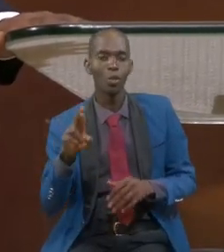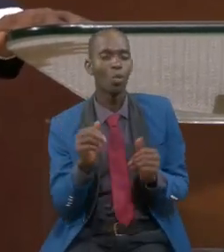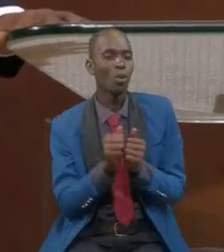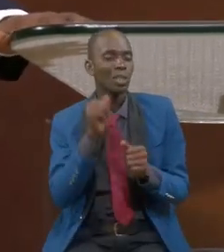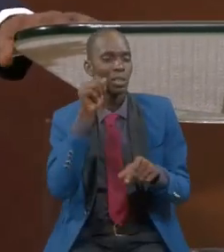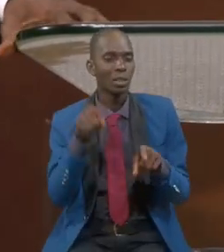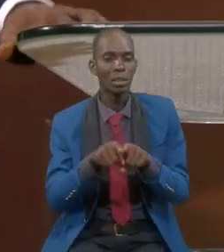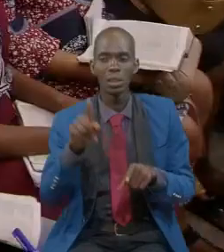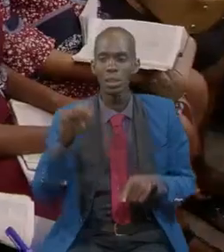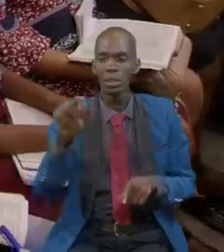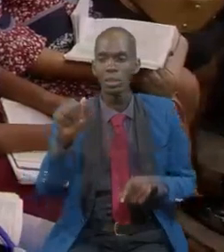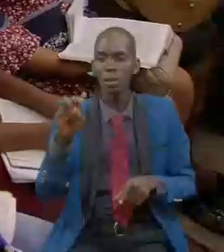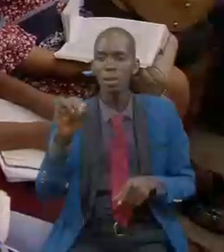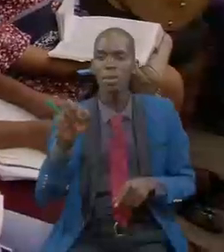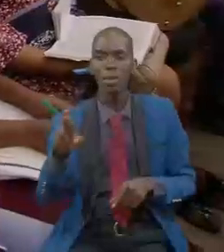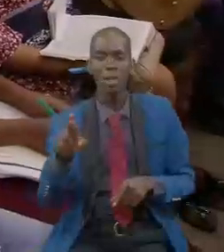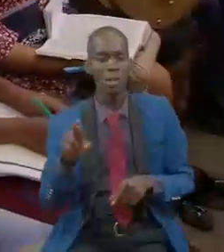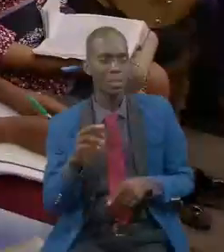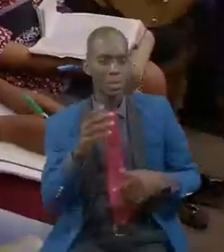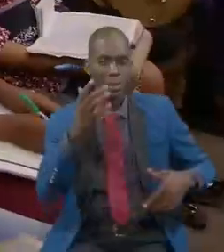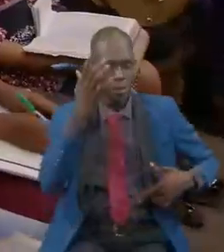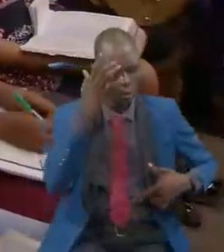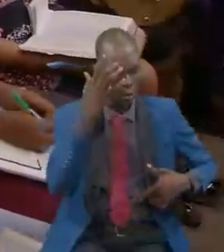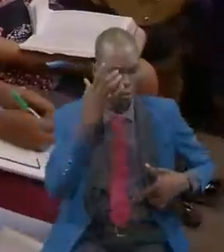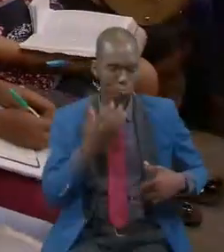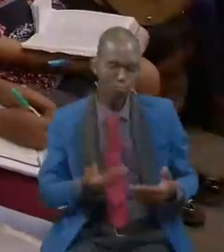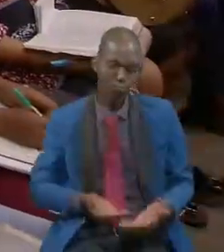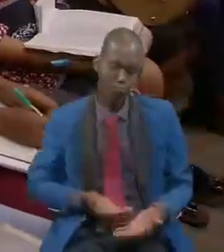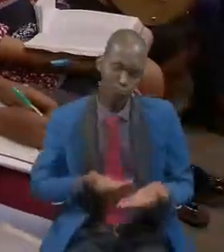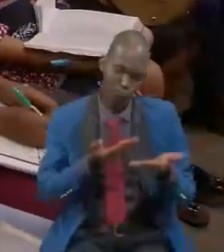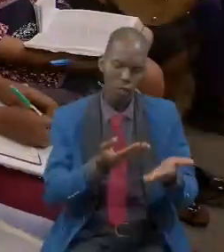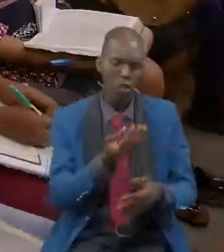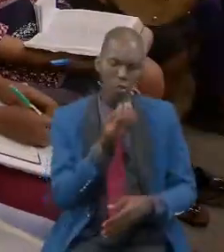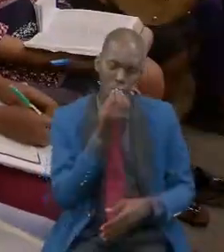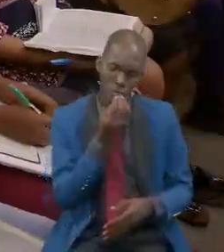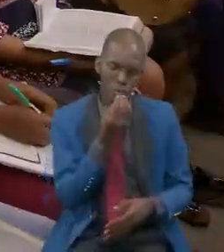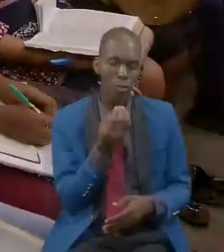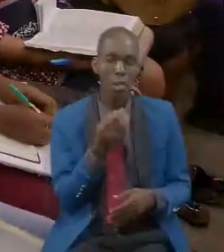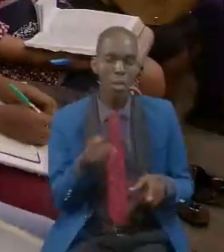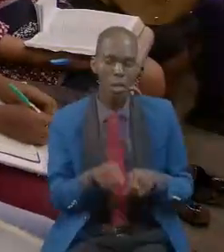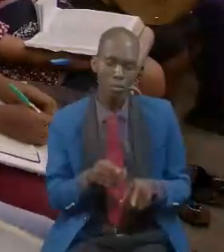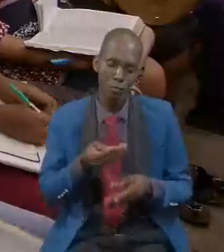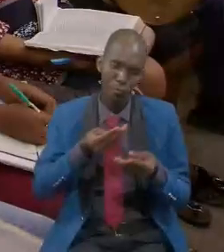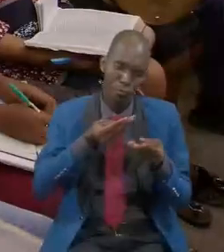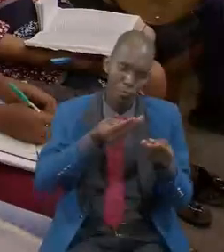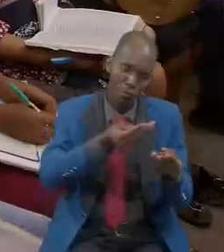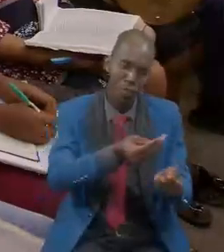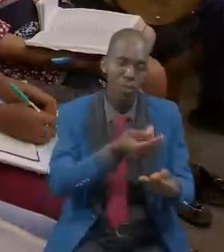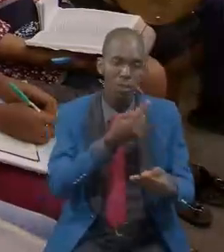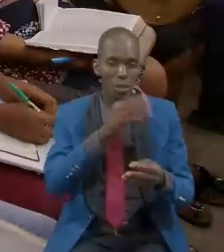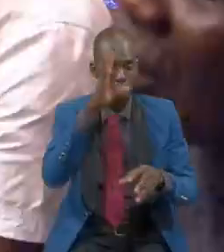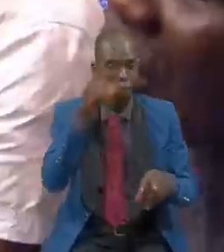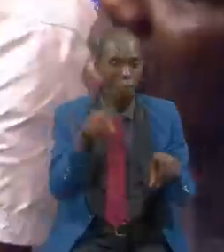tamon seek come and give a food and while giving the food I'm